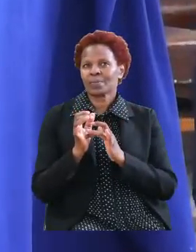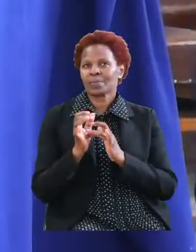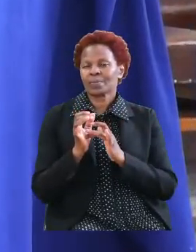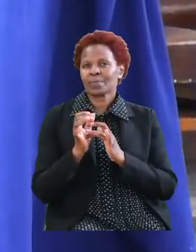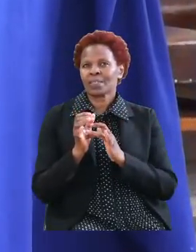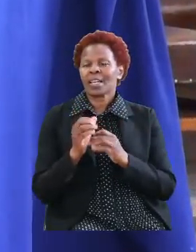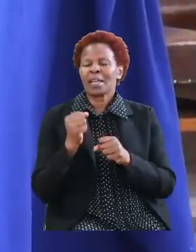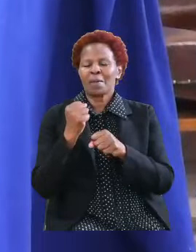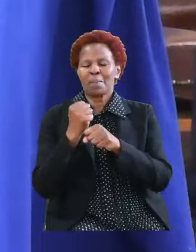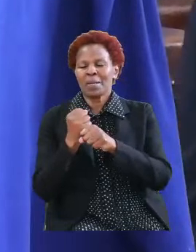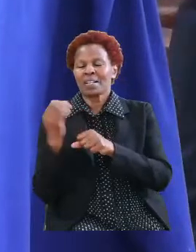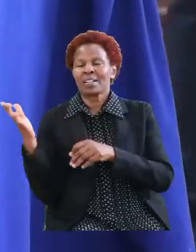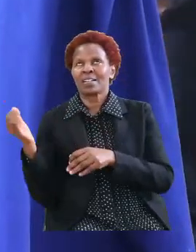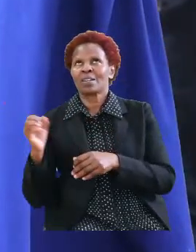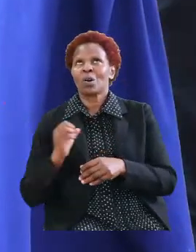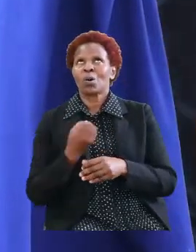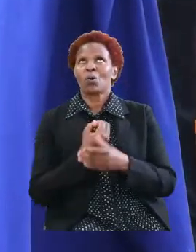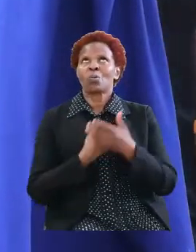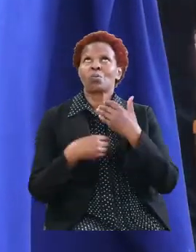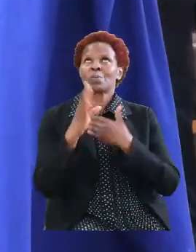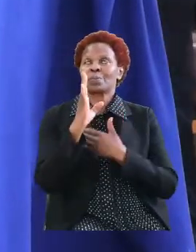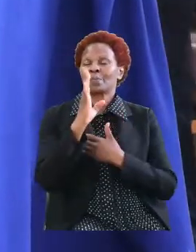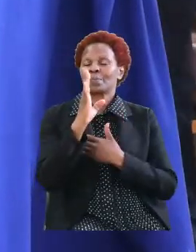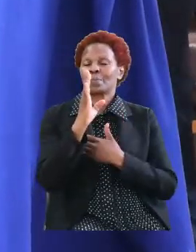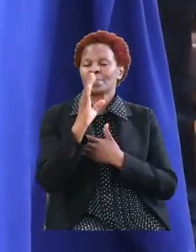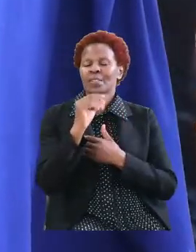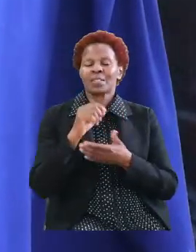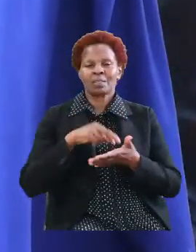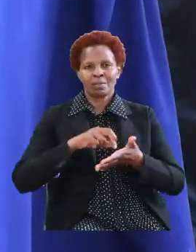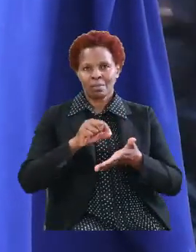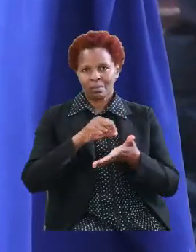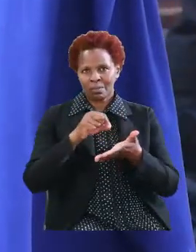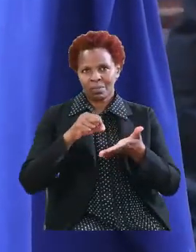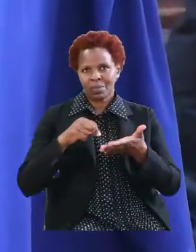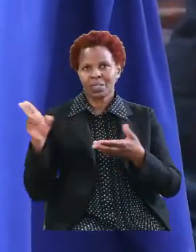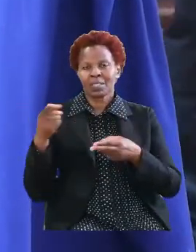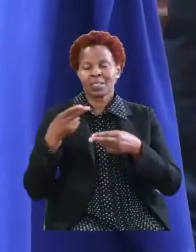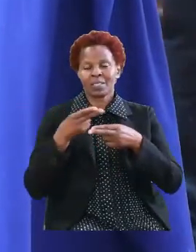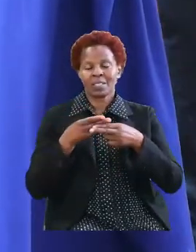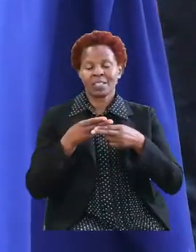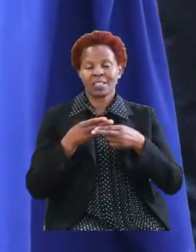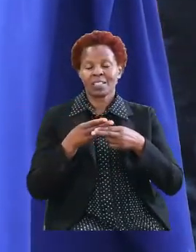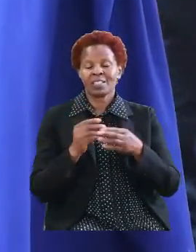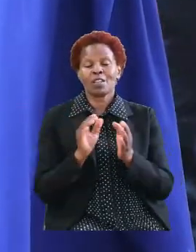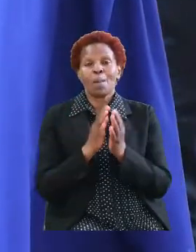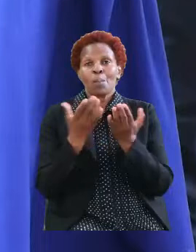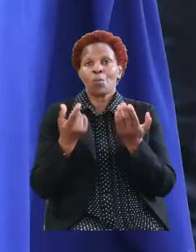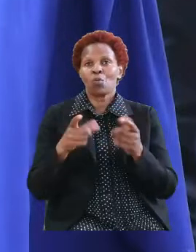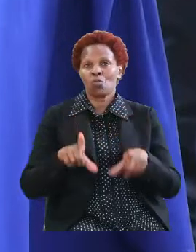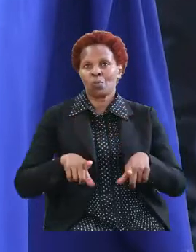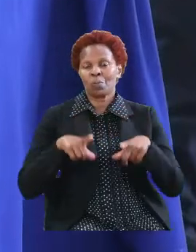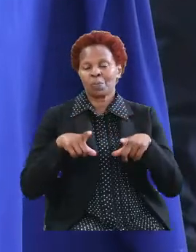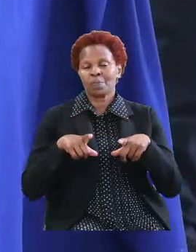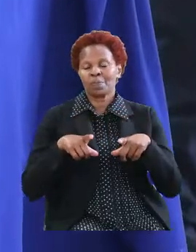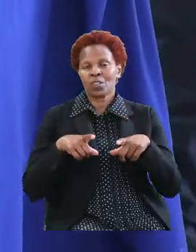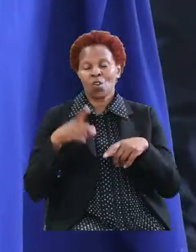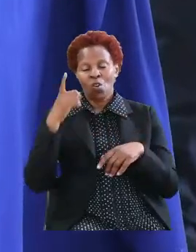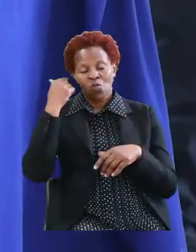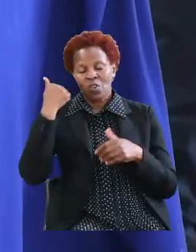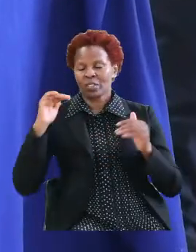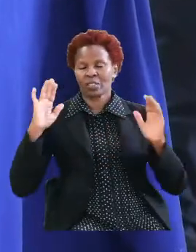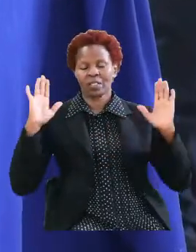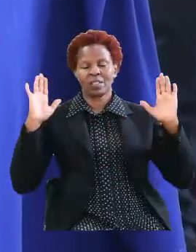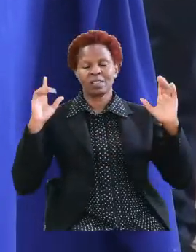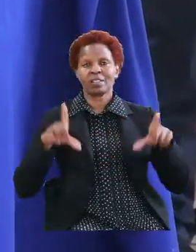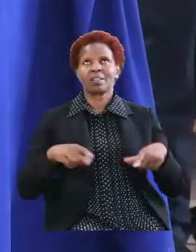and make me your own. Write my name in the book of life, for I have surrendered